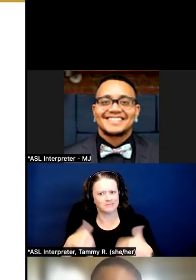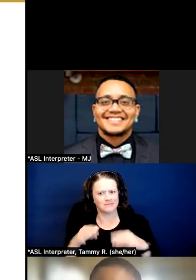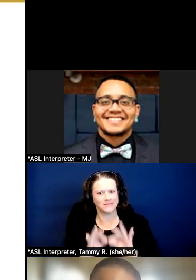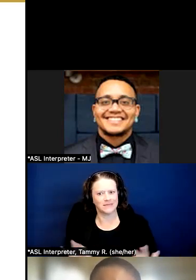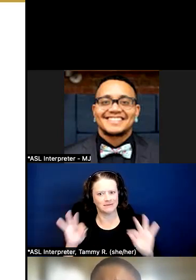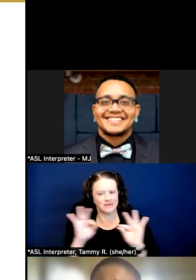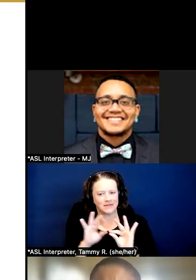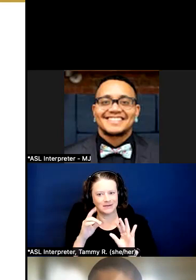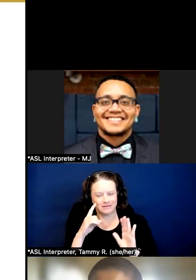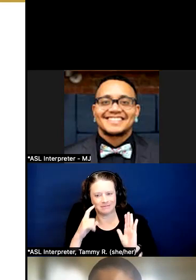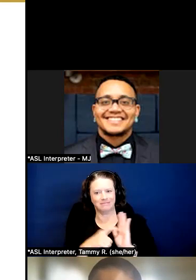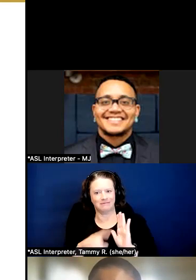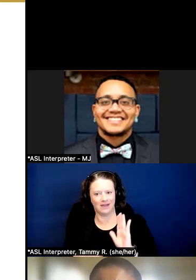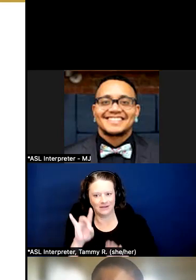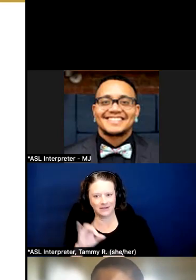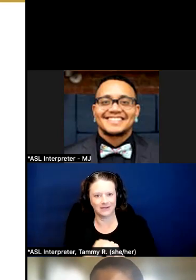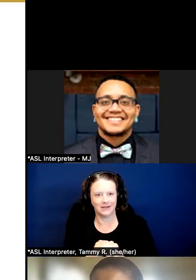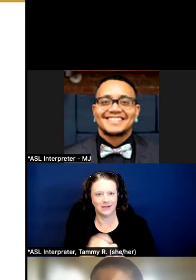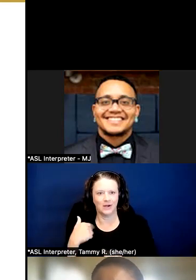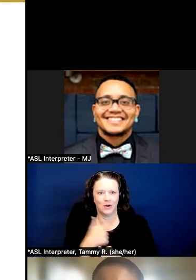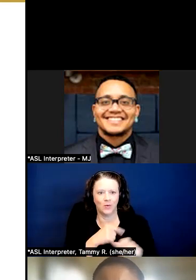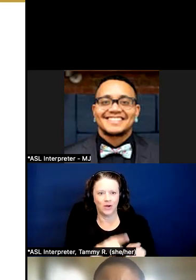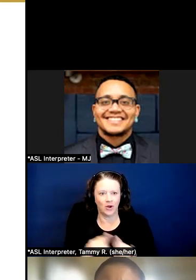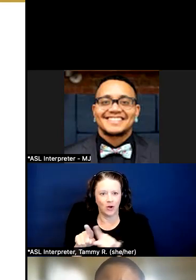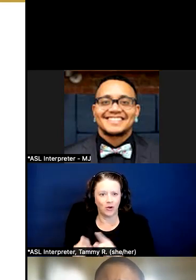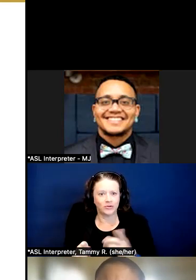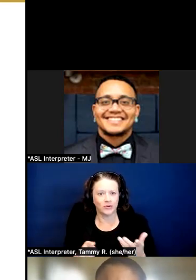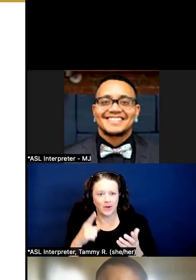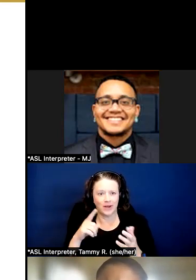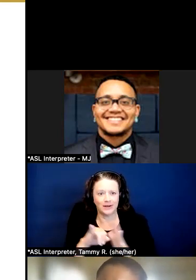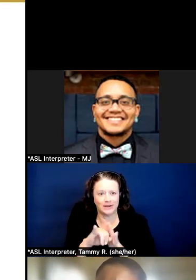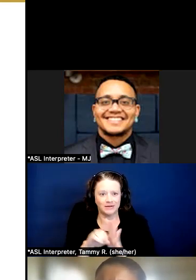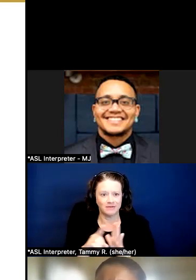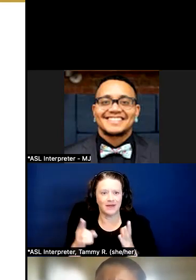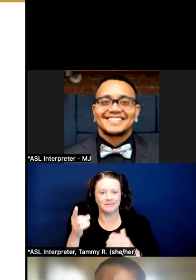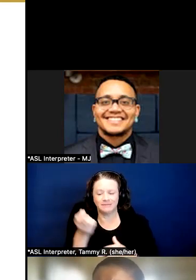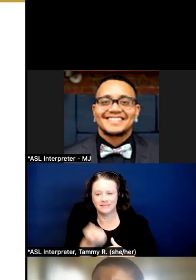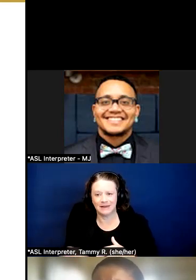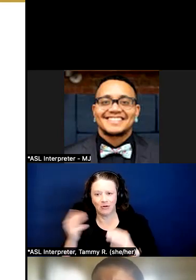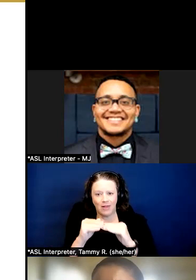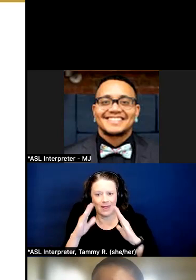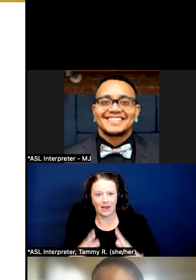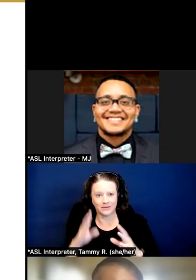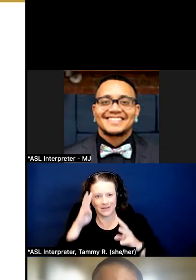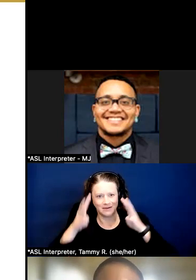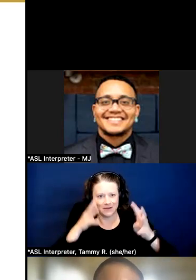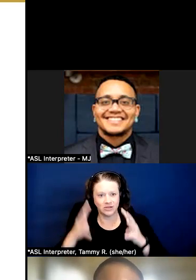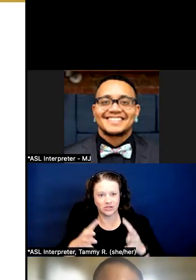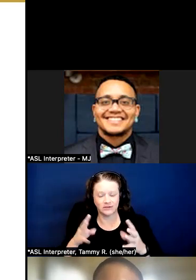also identified several housing innovations that are currently implemented by our community